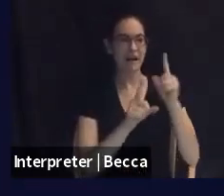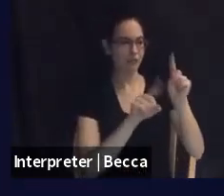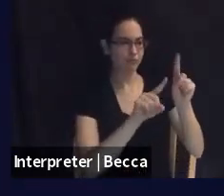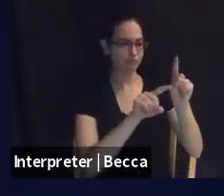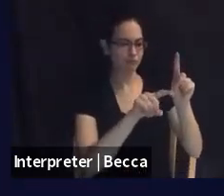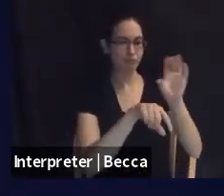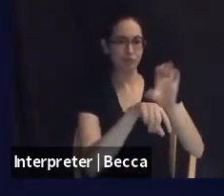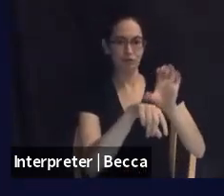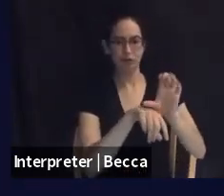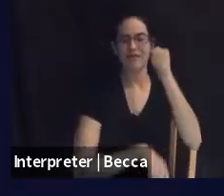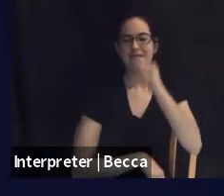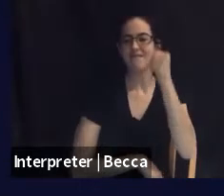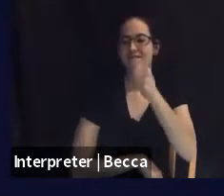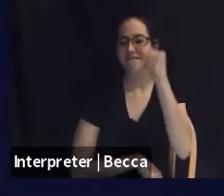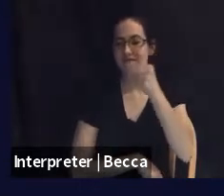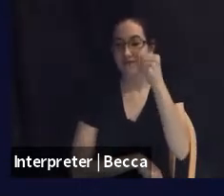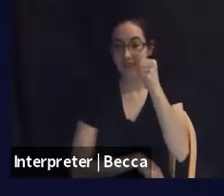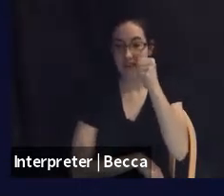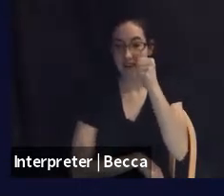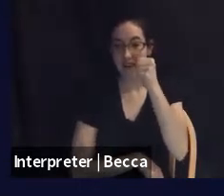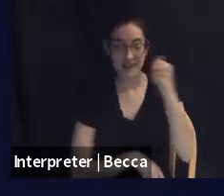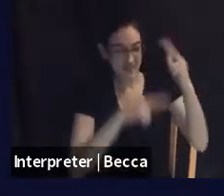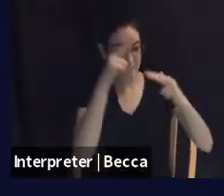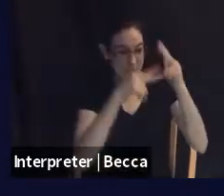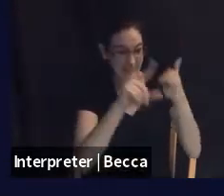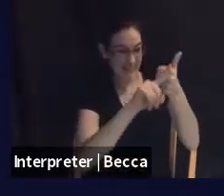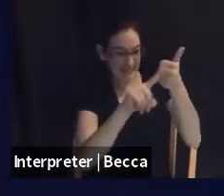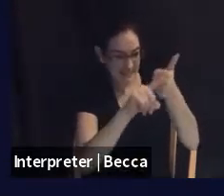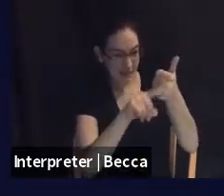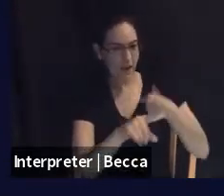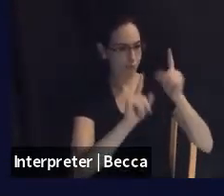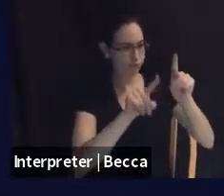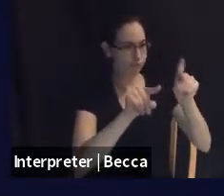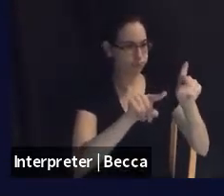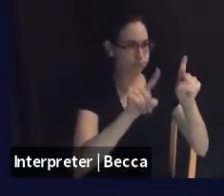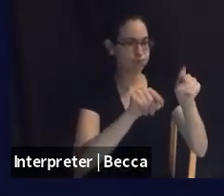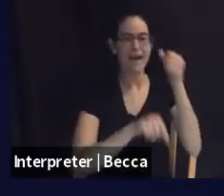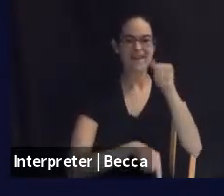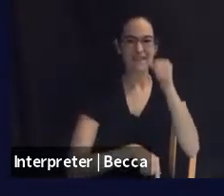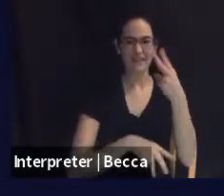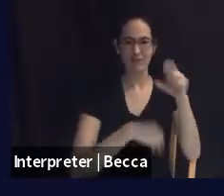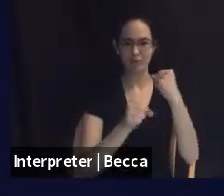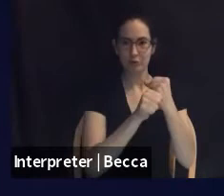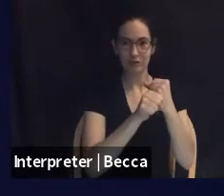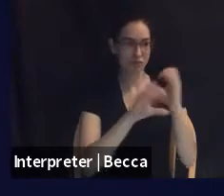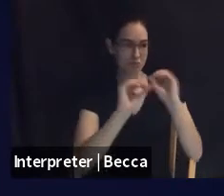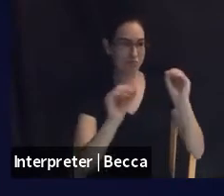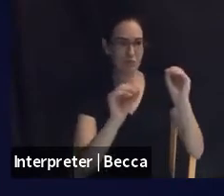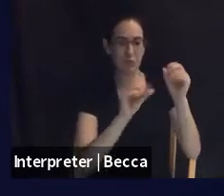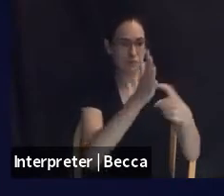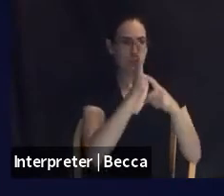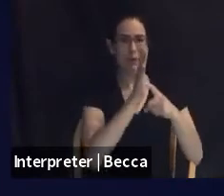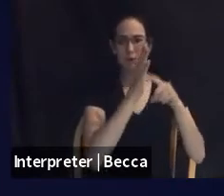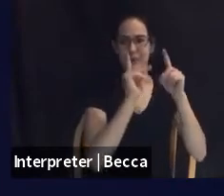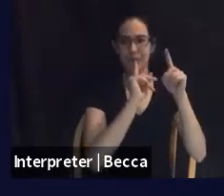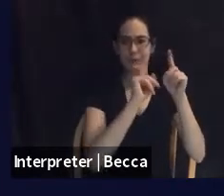every single day, like the church facility, the building itself. Nobody required me to do that. It wasn't part of some spiritual